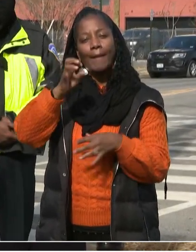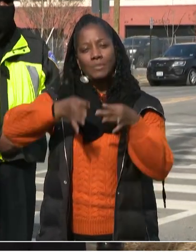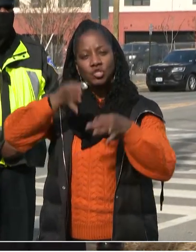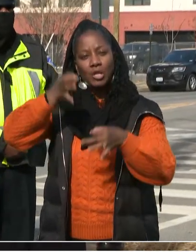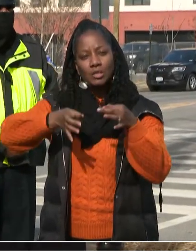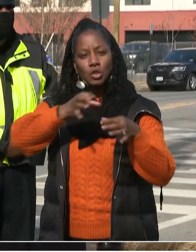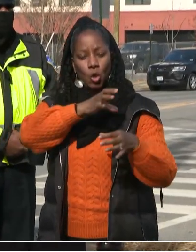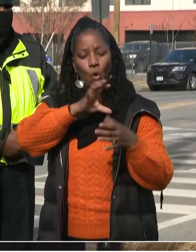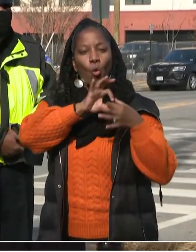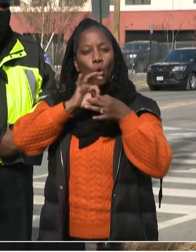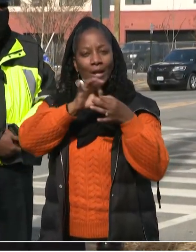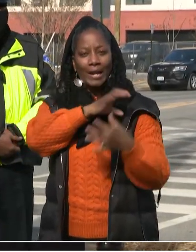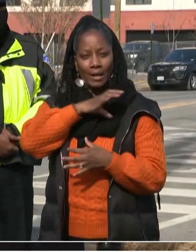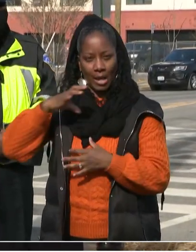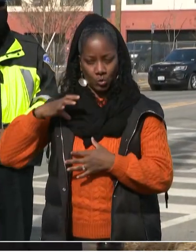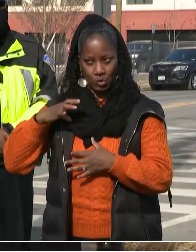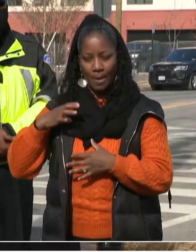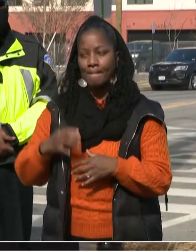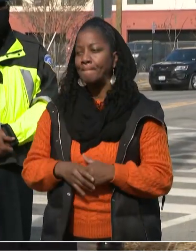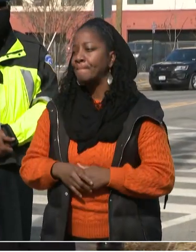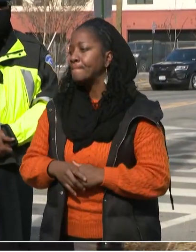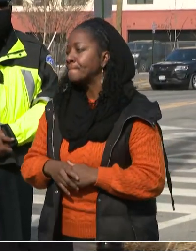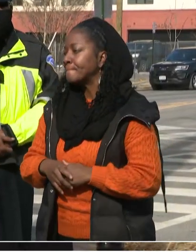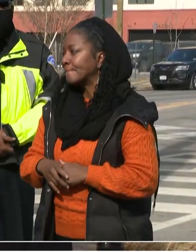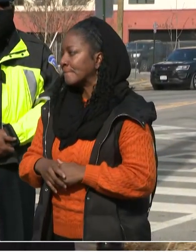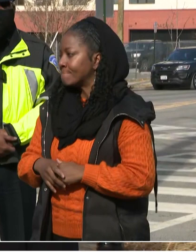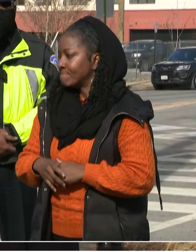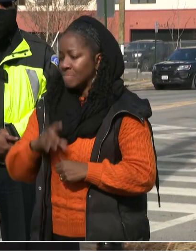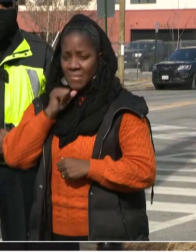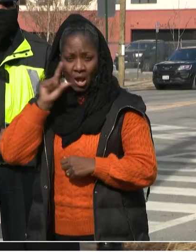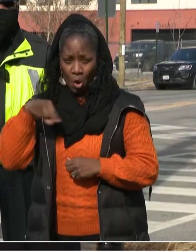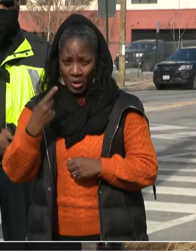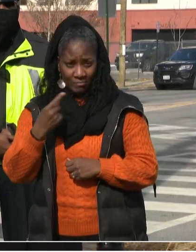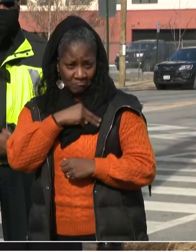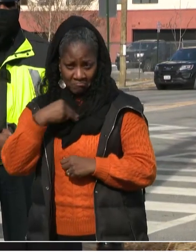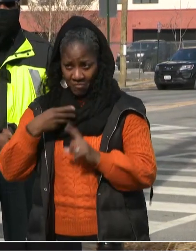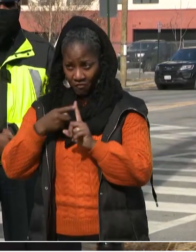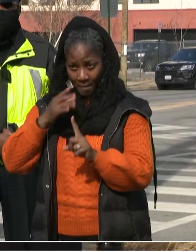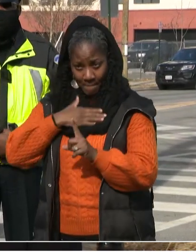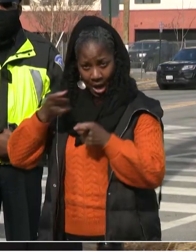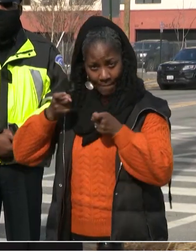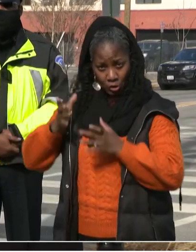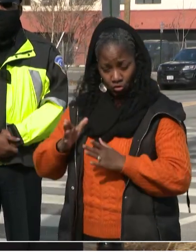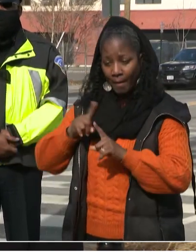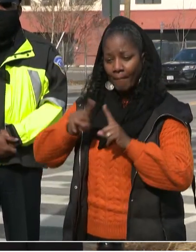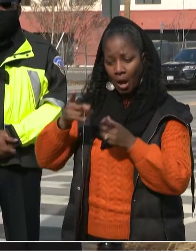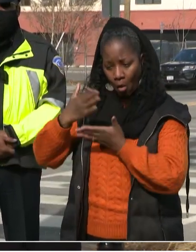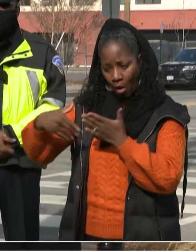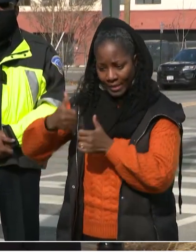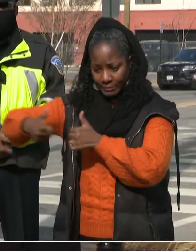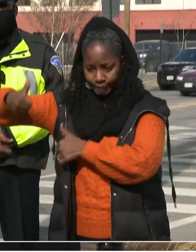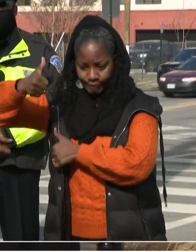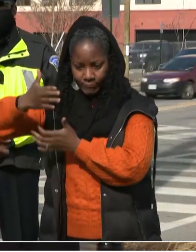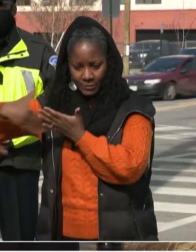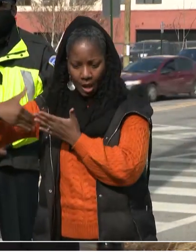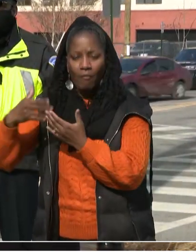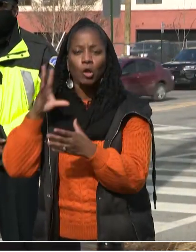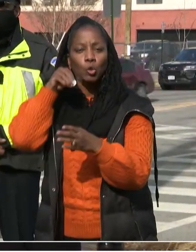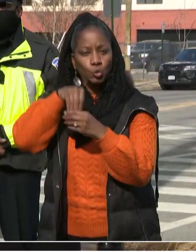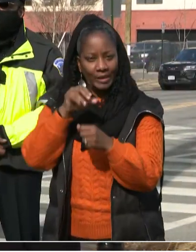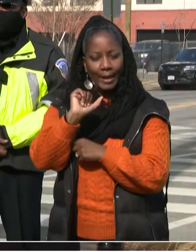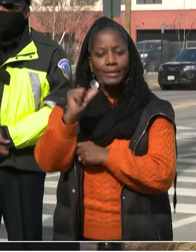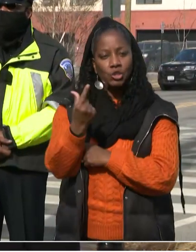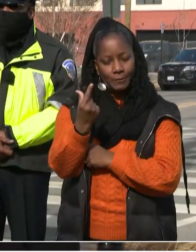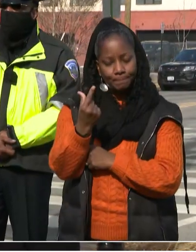Council, where not only members of my administration on the executive side, including the Attorney